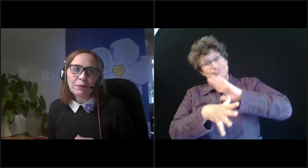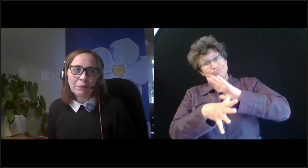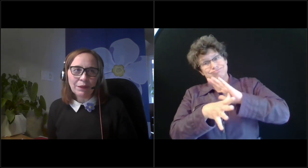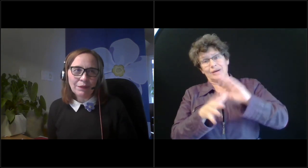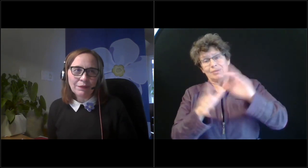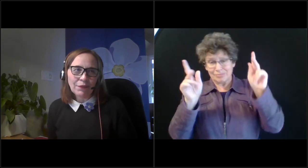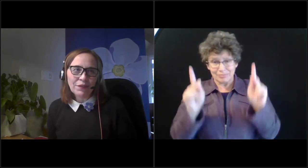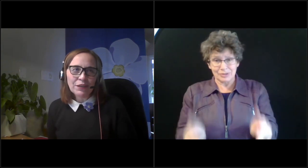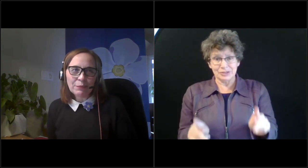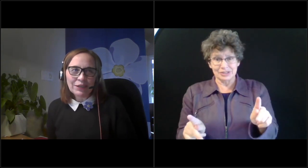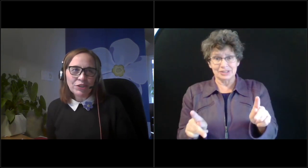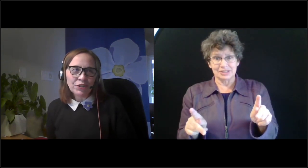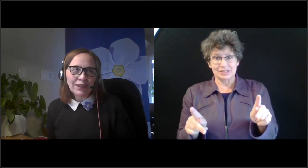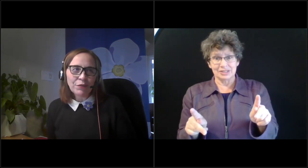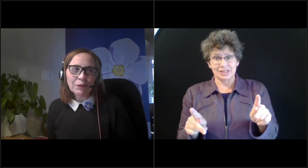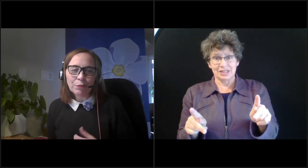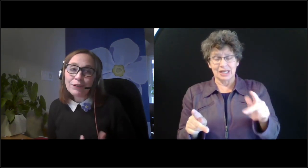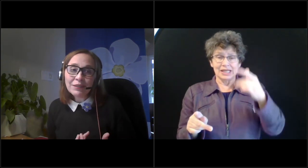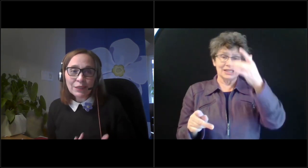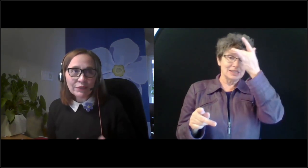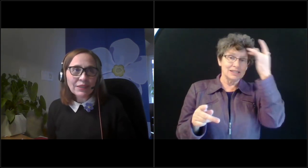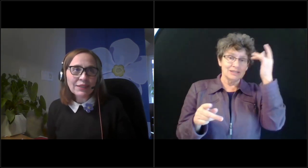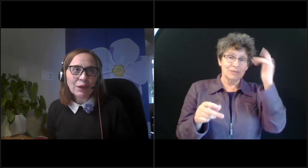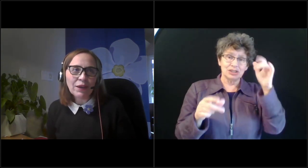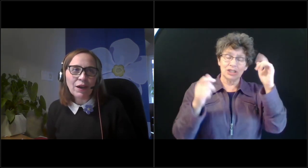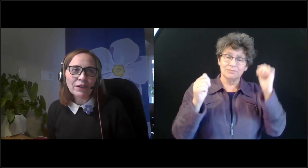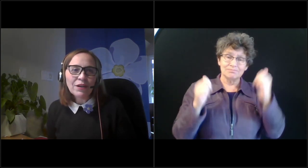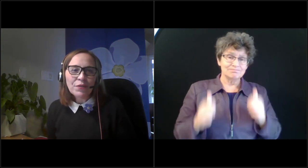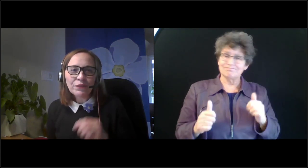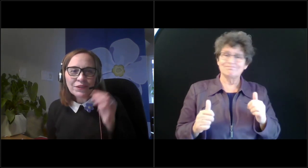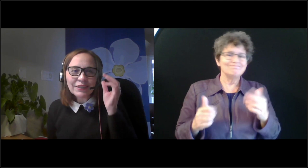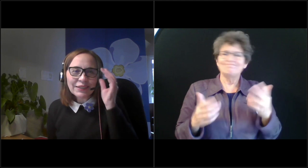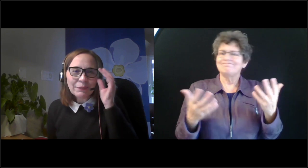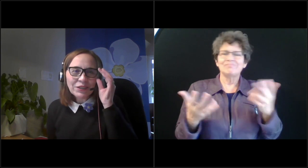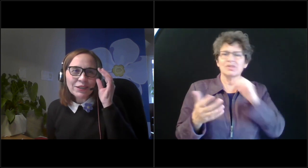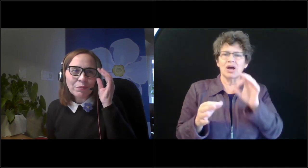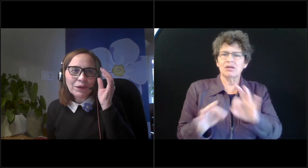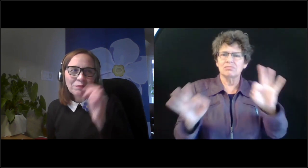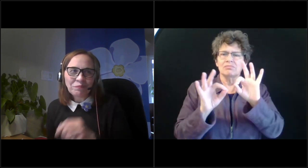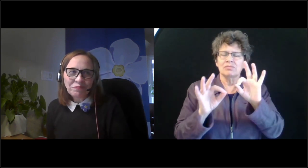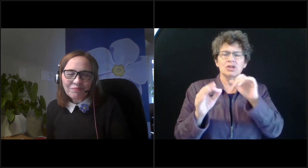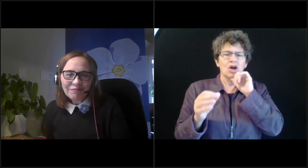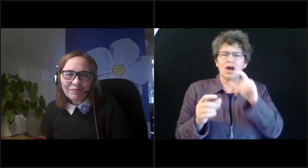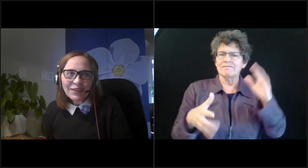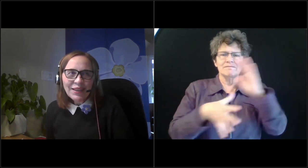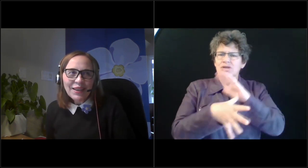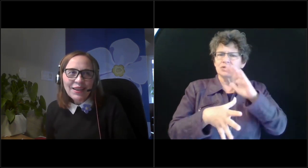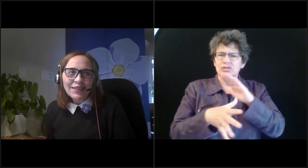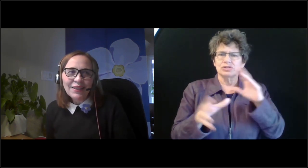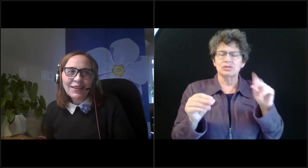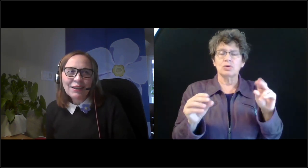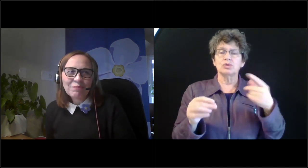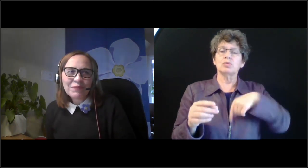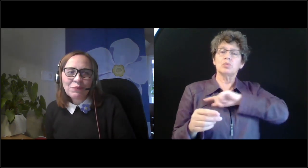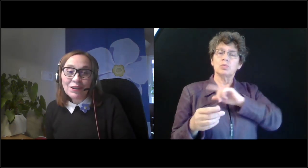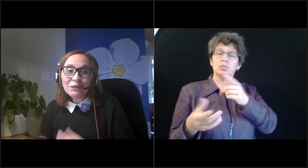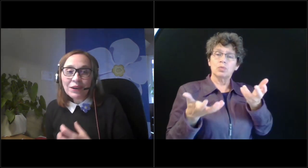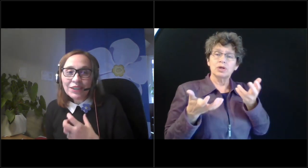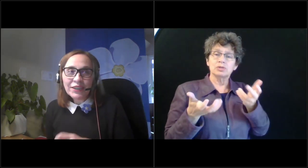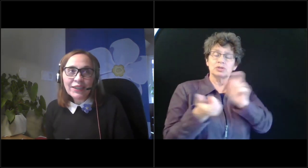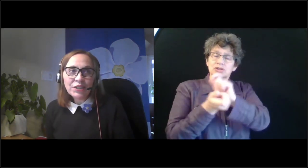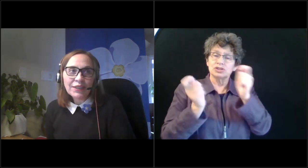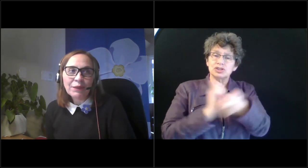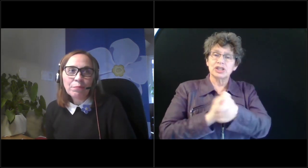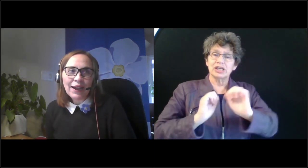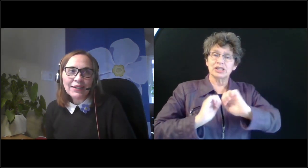for people on the dementia journey through the programs and services that we offer through First Link Dementia Support. We also